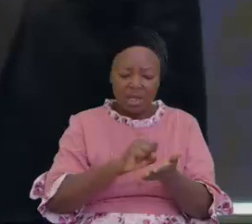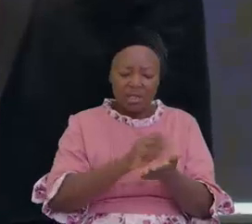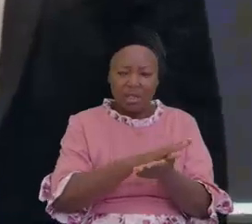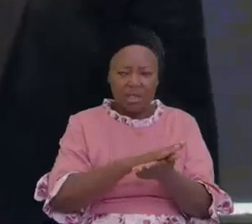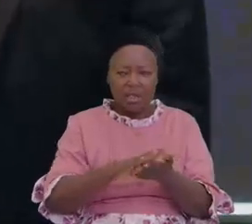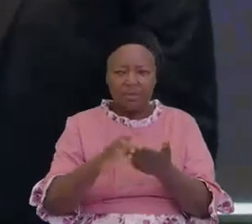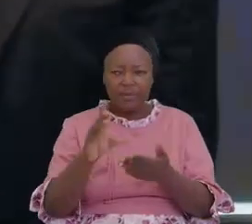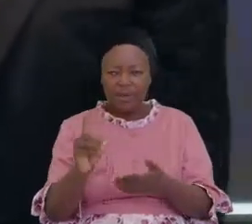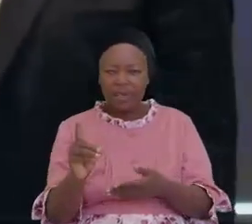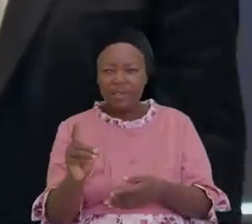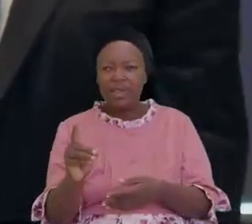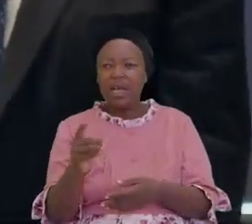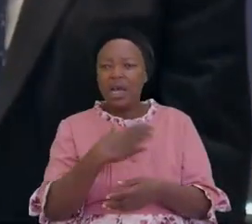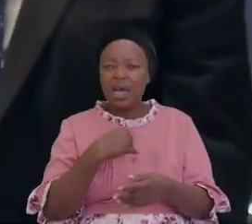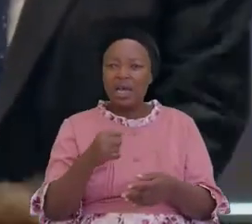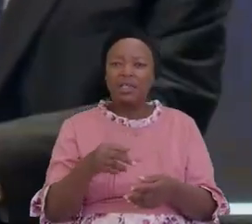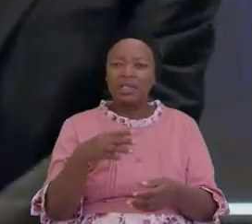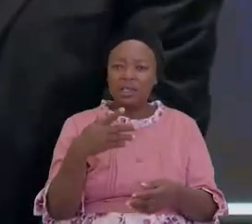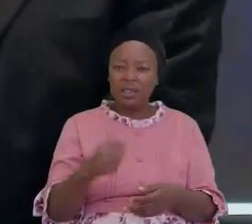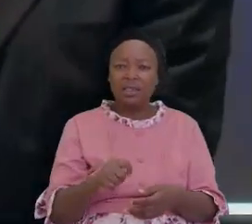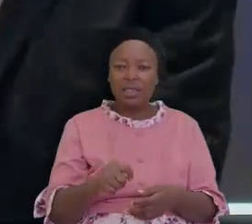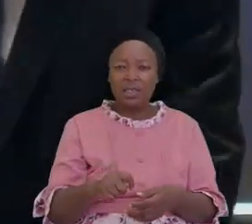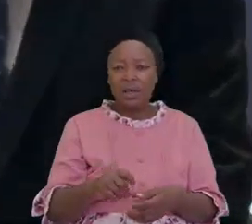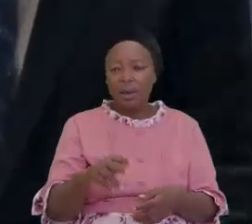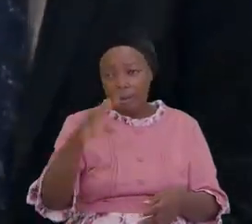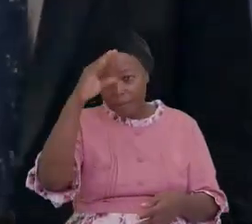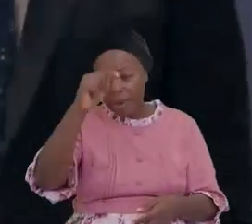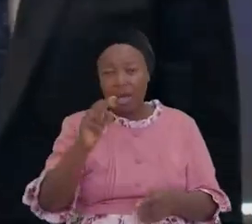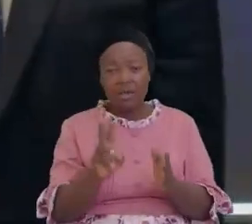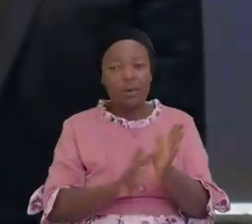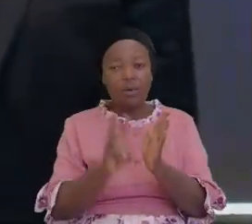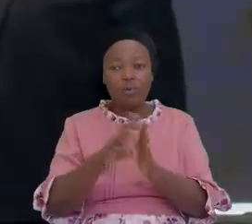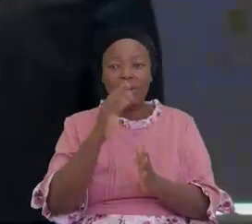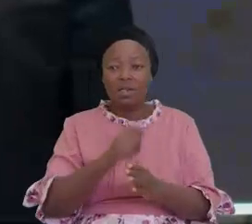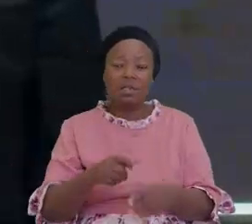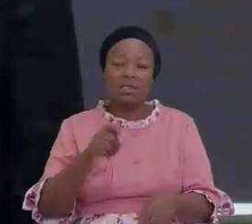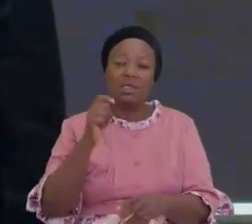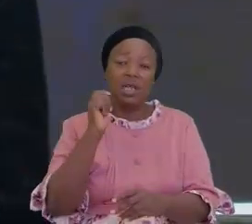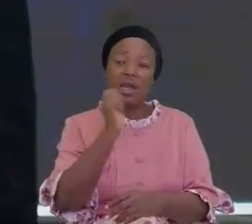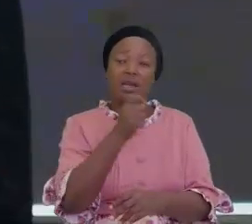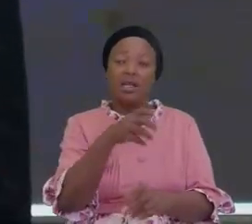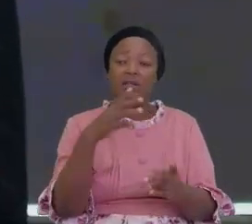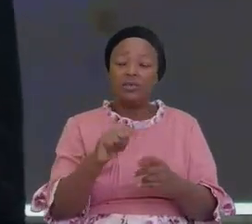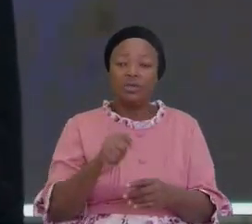sanctified, and the human will is nailed to the cross of Calvary.